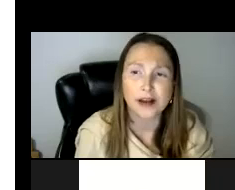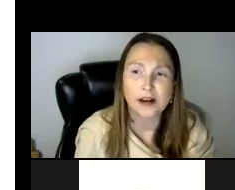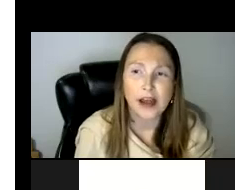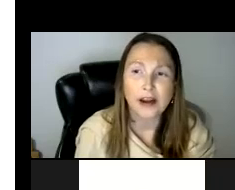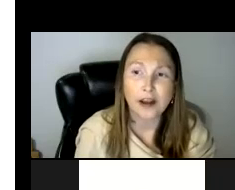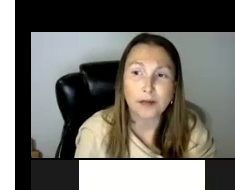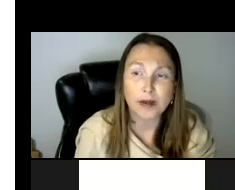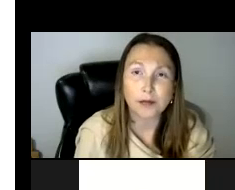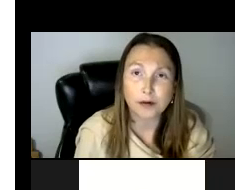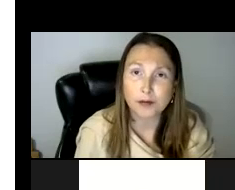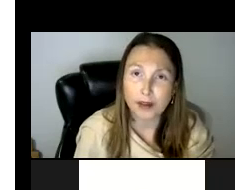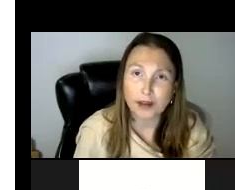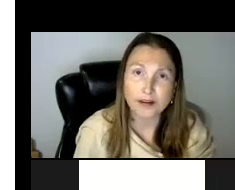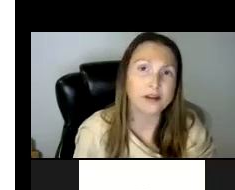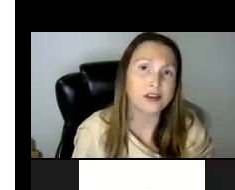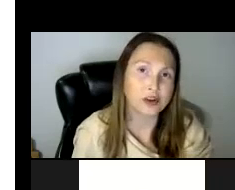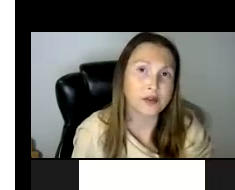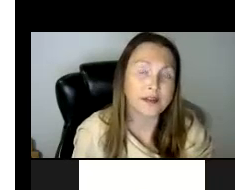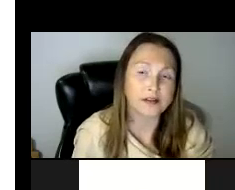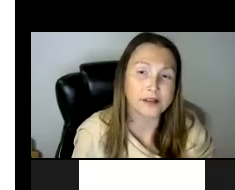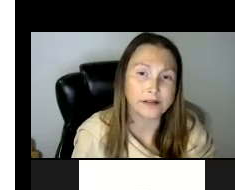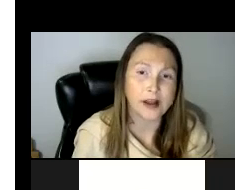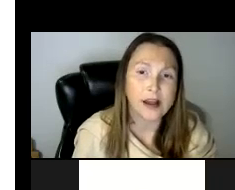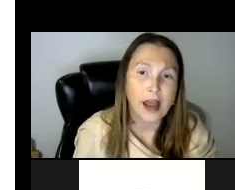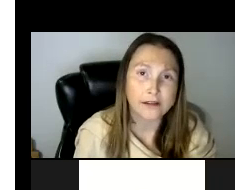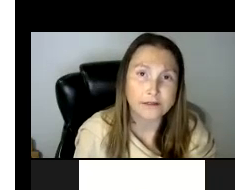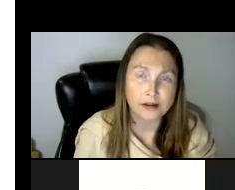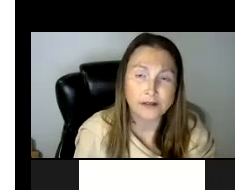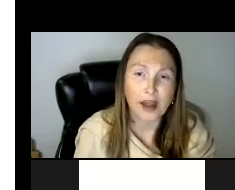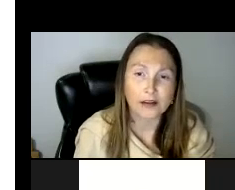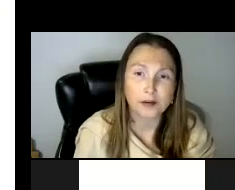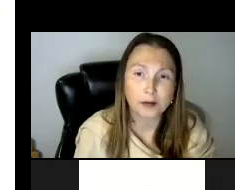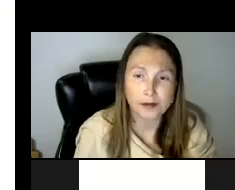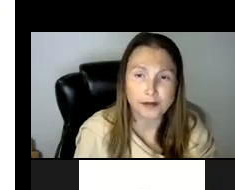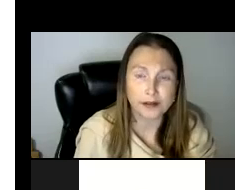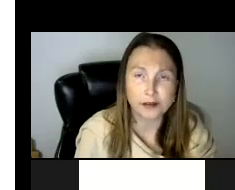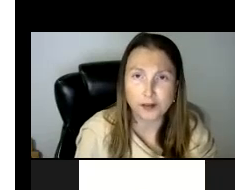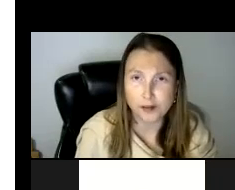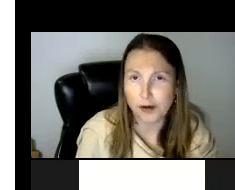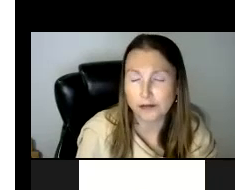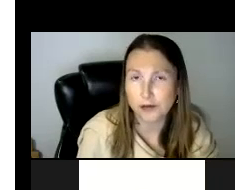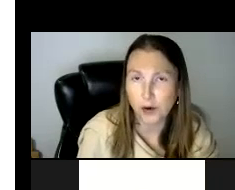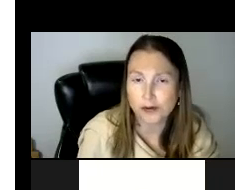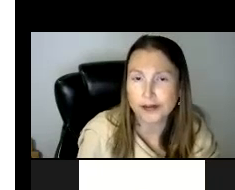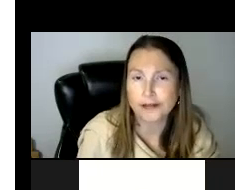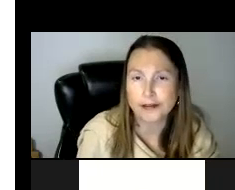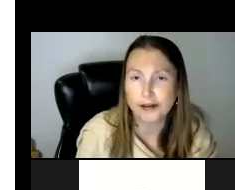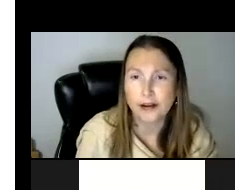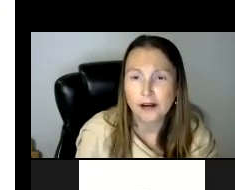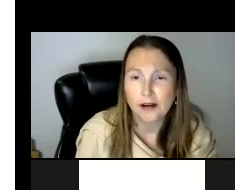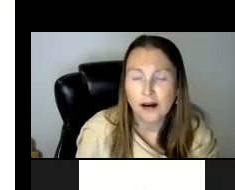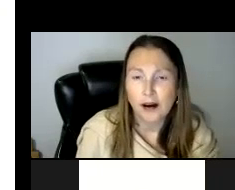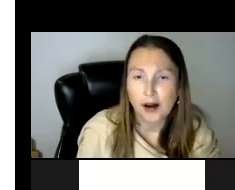committees, and have been proven by that data to show that they are safe and effective at preventing the spread of